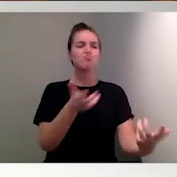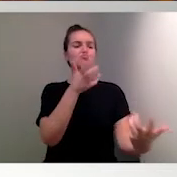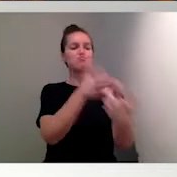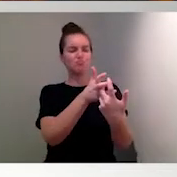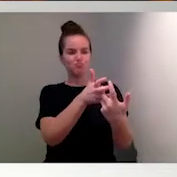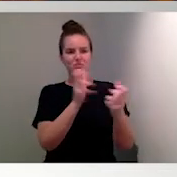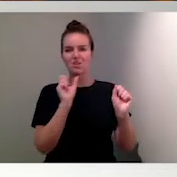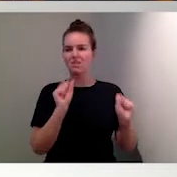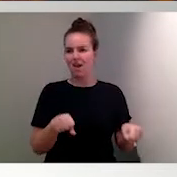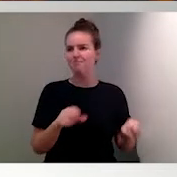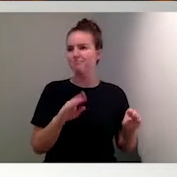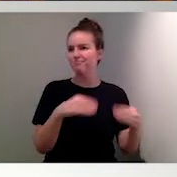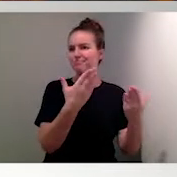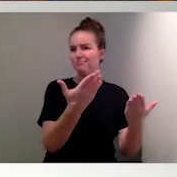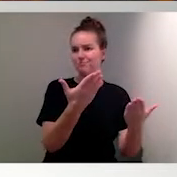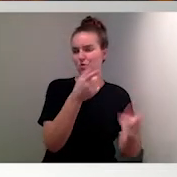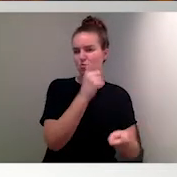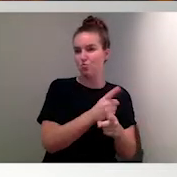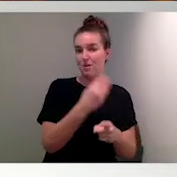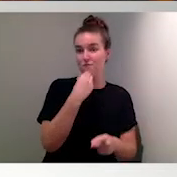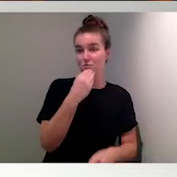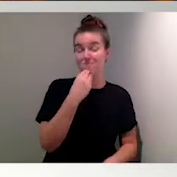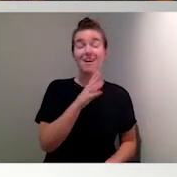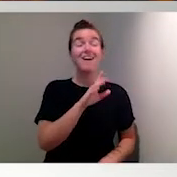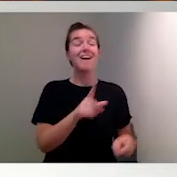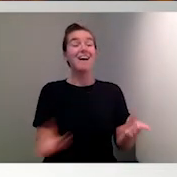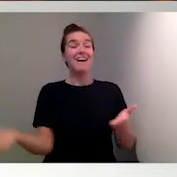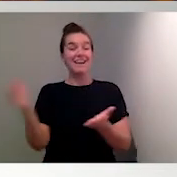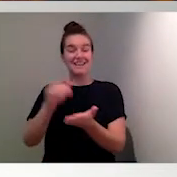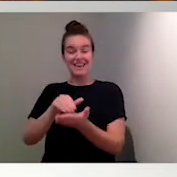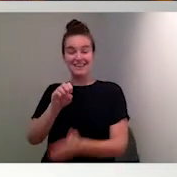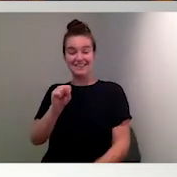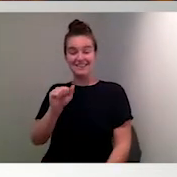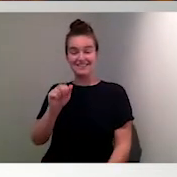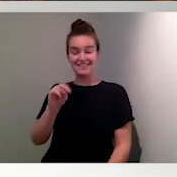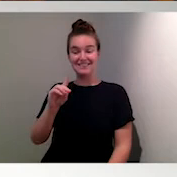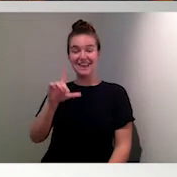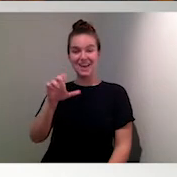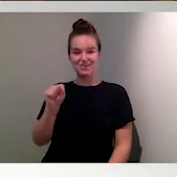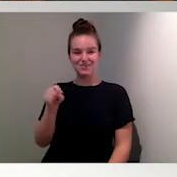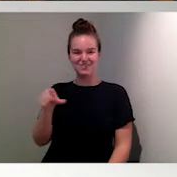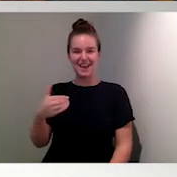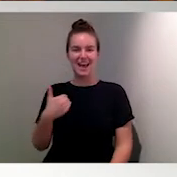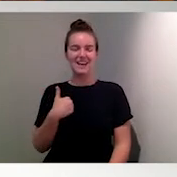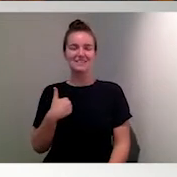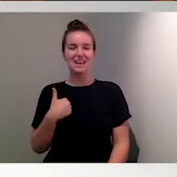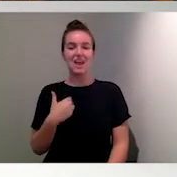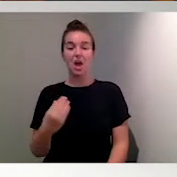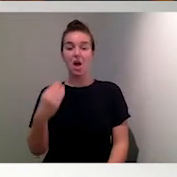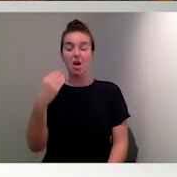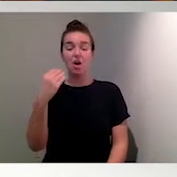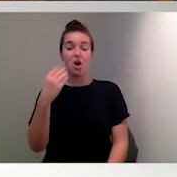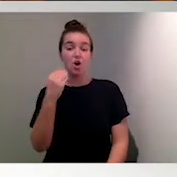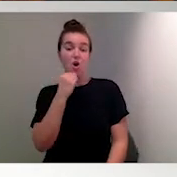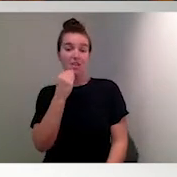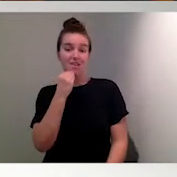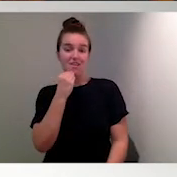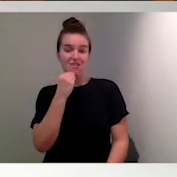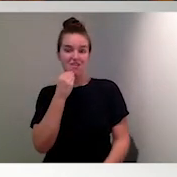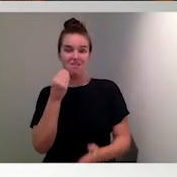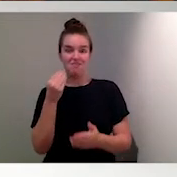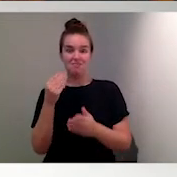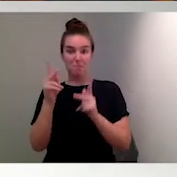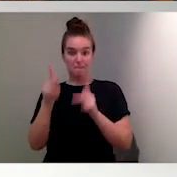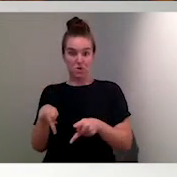and Beaches has had a culinary concierge in place for a long time, and they sit down with you and go over all your